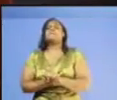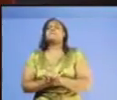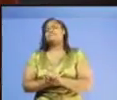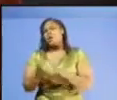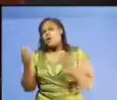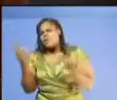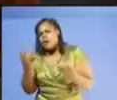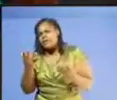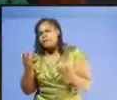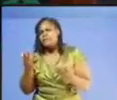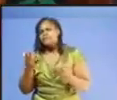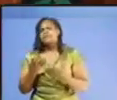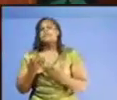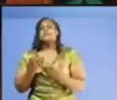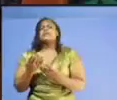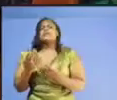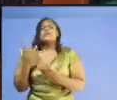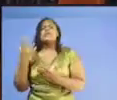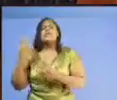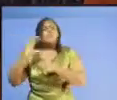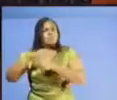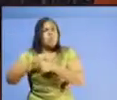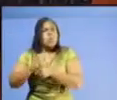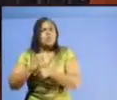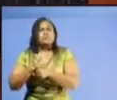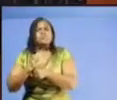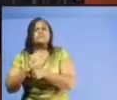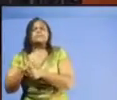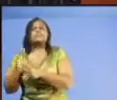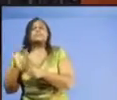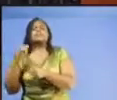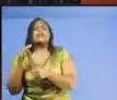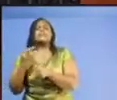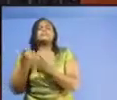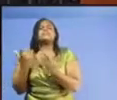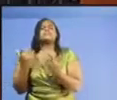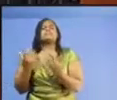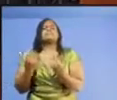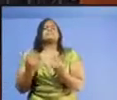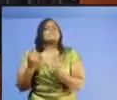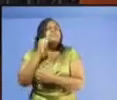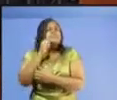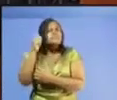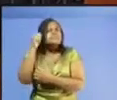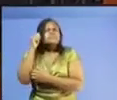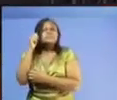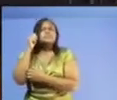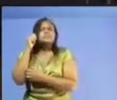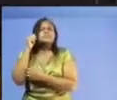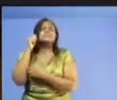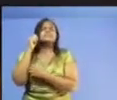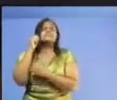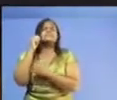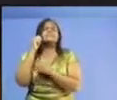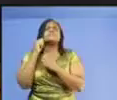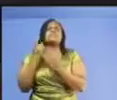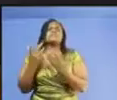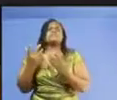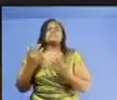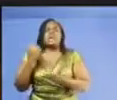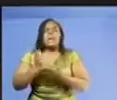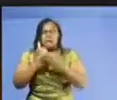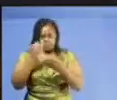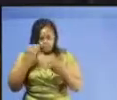Because you see, COVID-19 and teenage, Holy Ghost help the preacher.